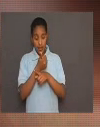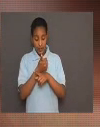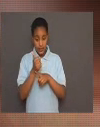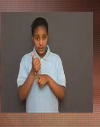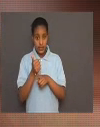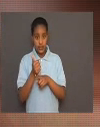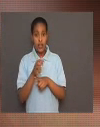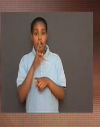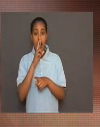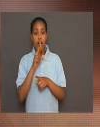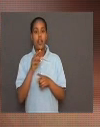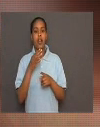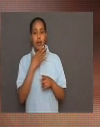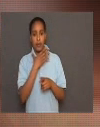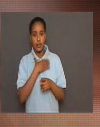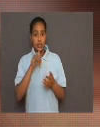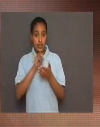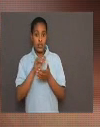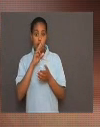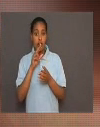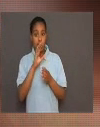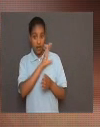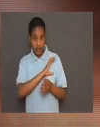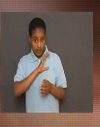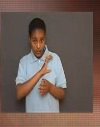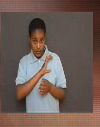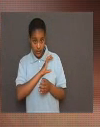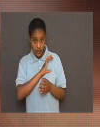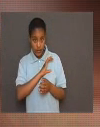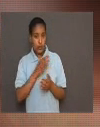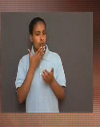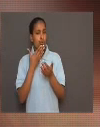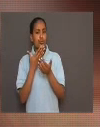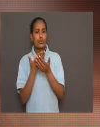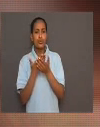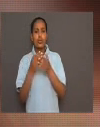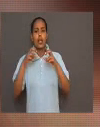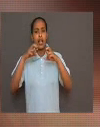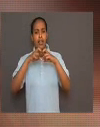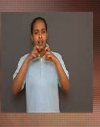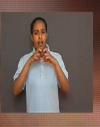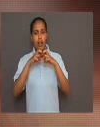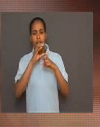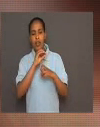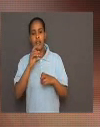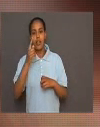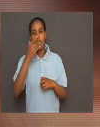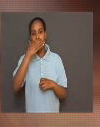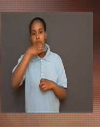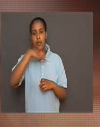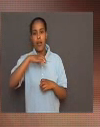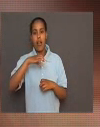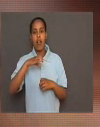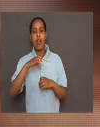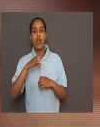Metals are elements that are characterized by good electrical and